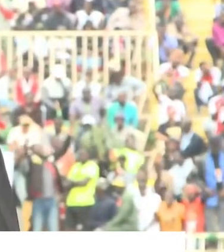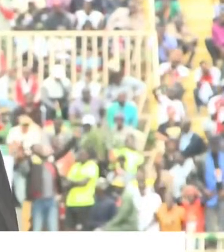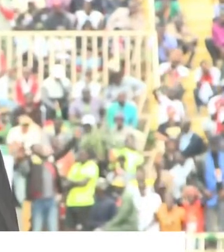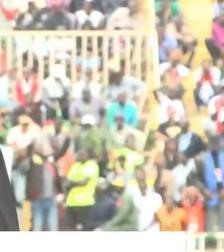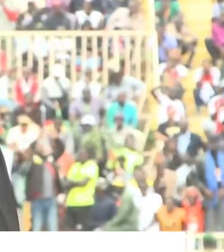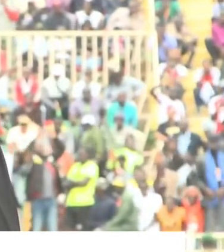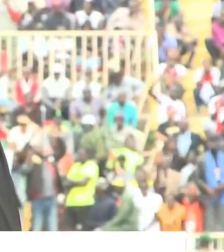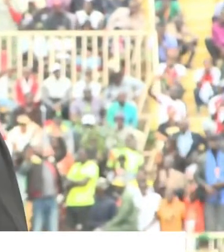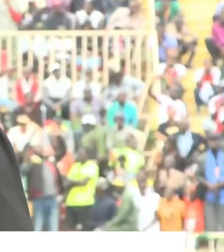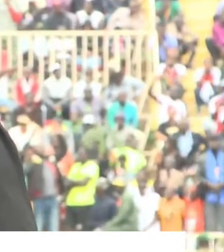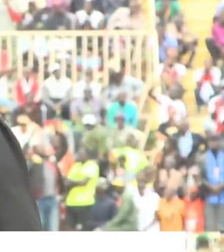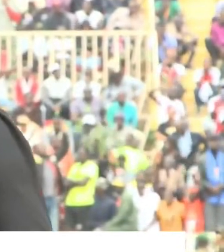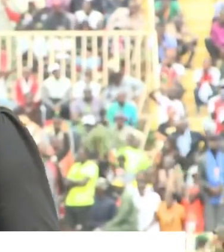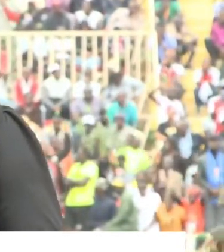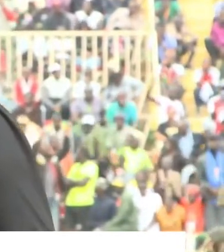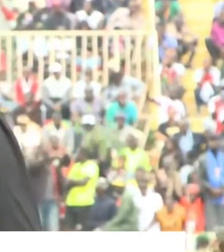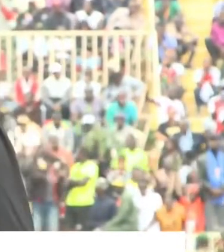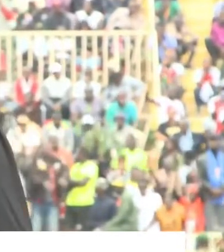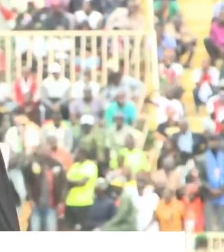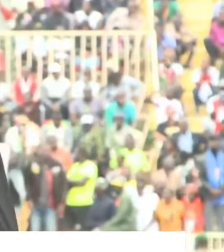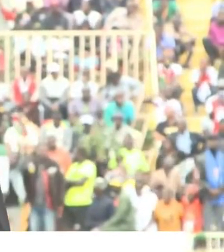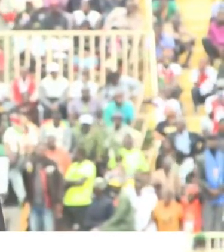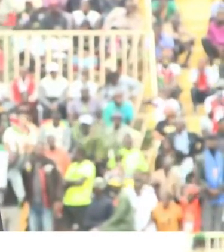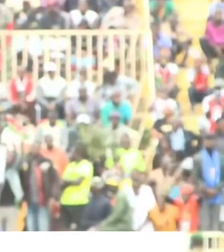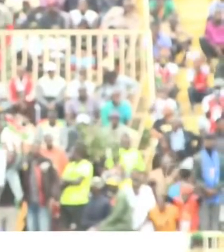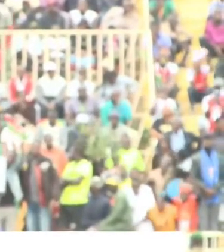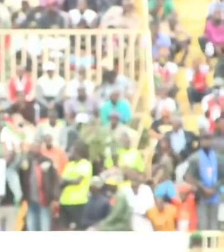Thank you. Thank you.